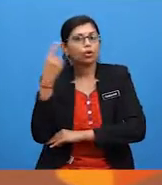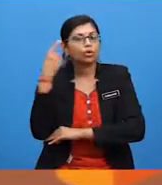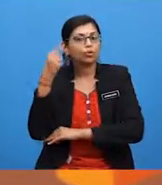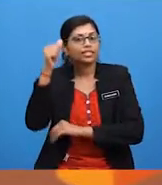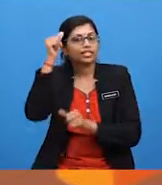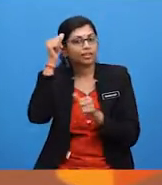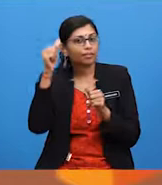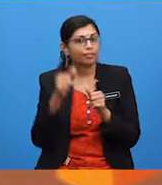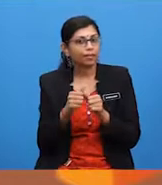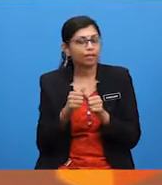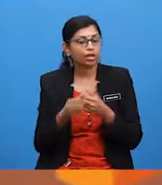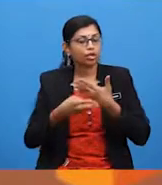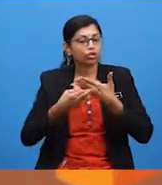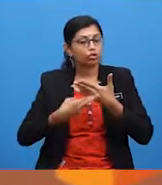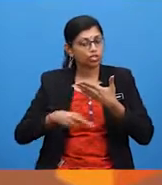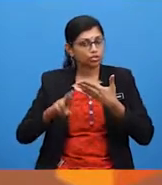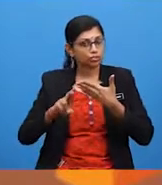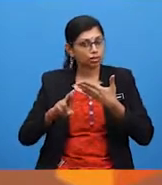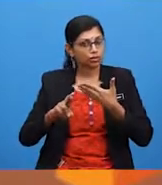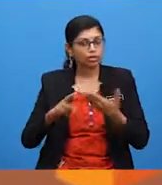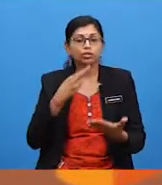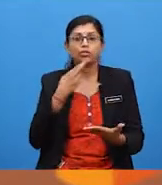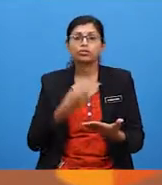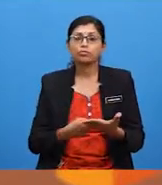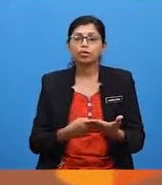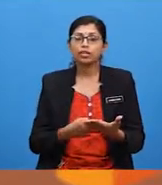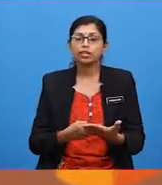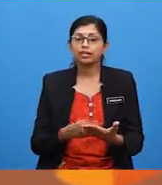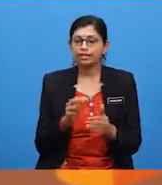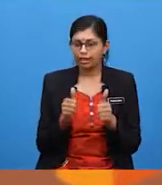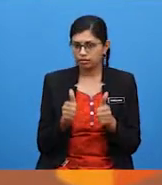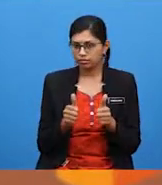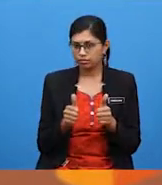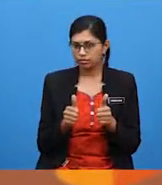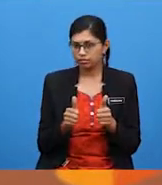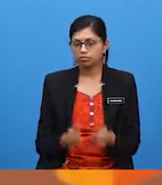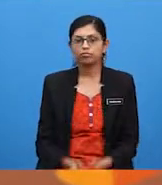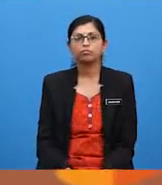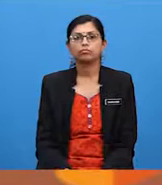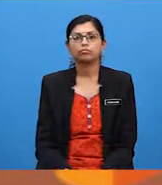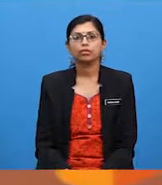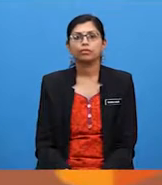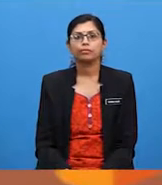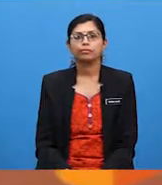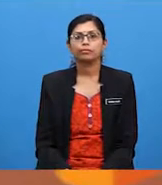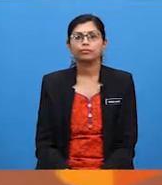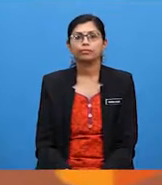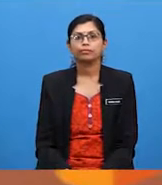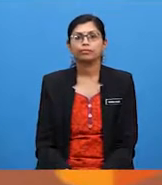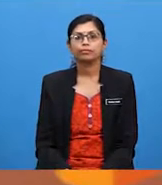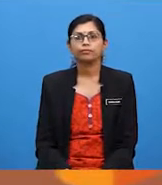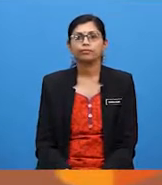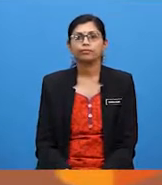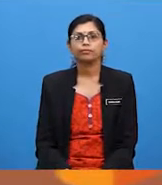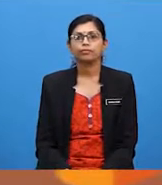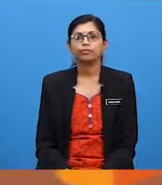remember to respond in a polite manner, okay? I am sure by now, some of you could figure